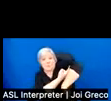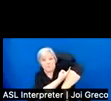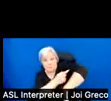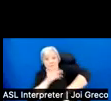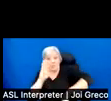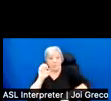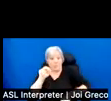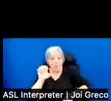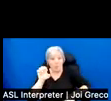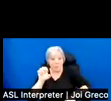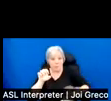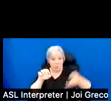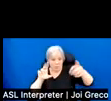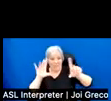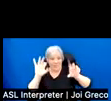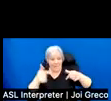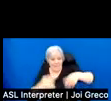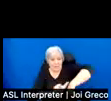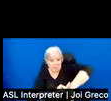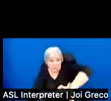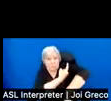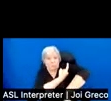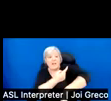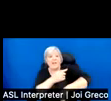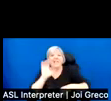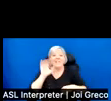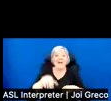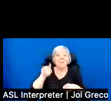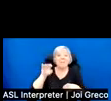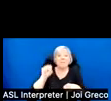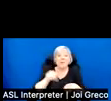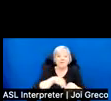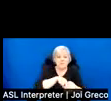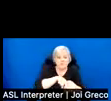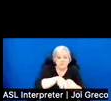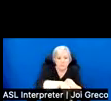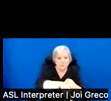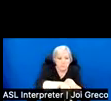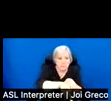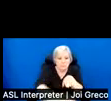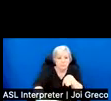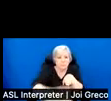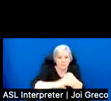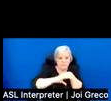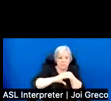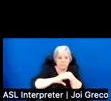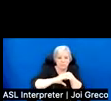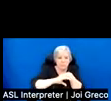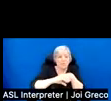that particular individual, and that post extends beyond the body. From that post, they